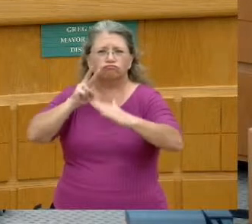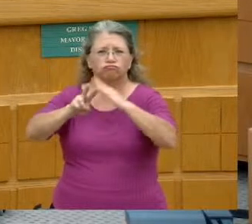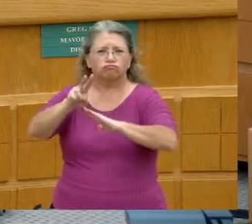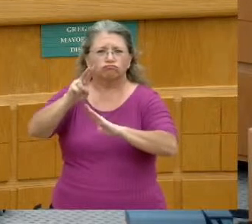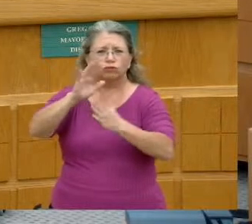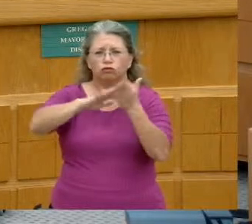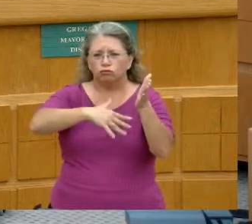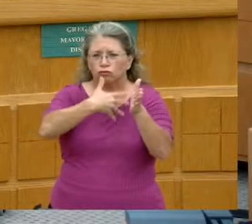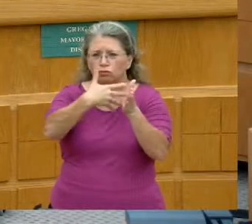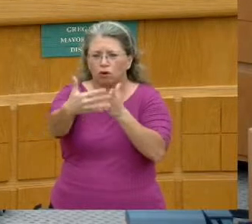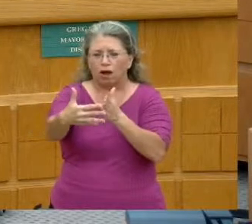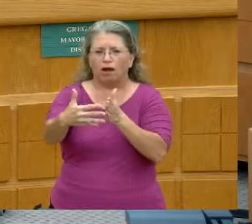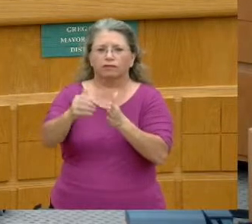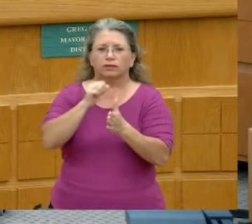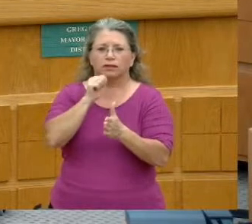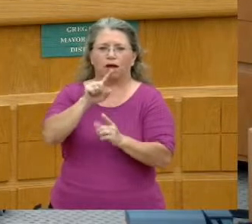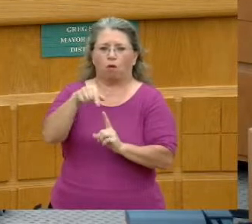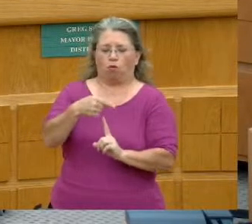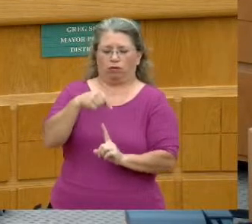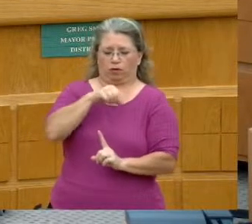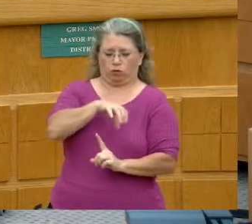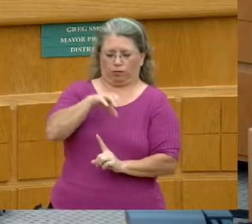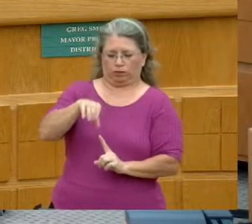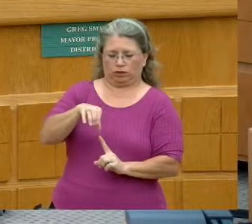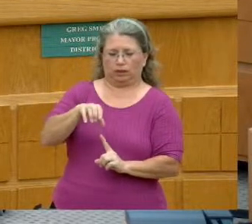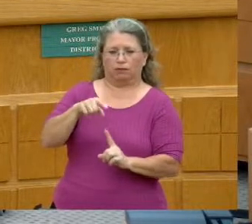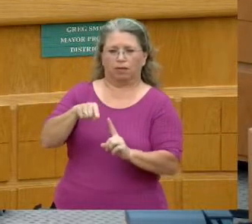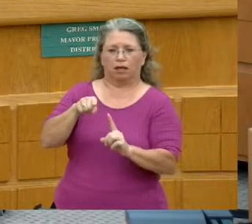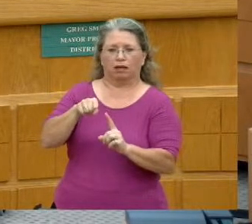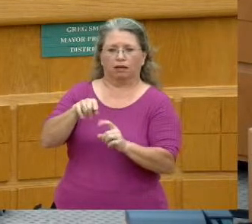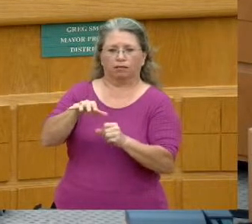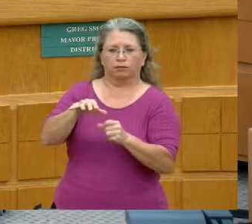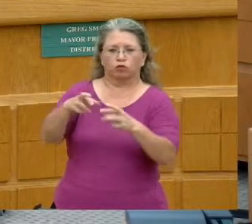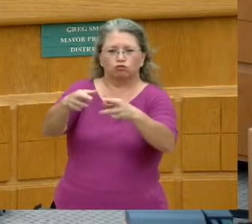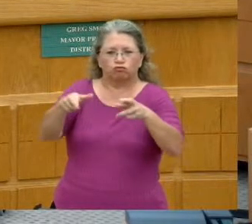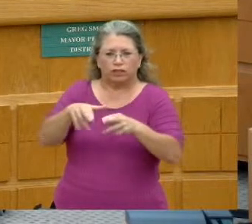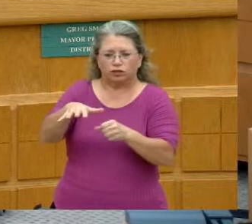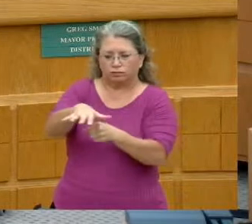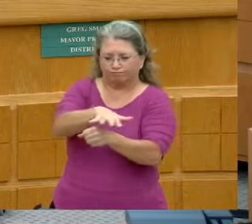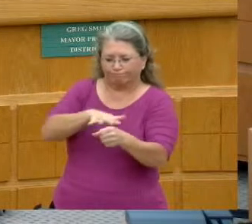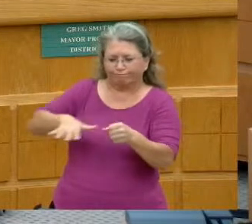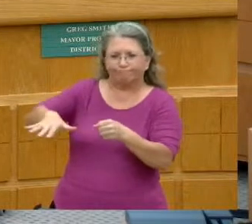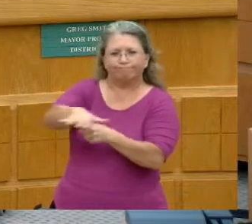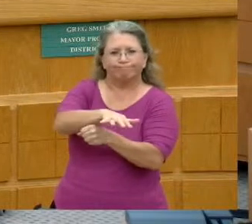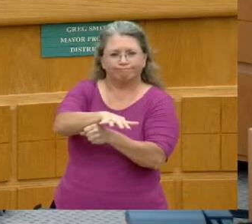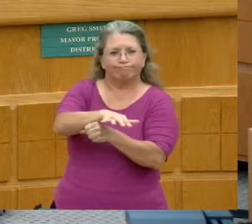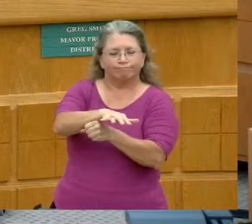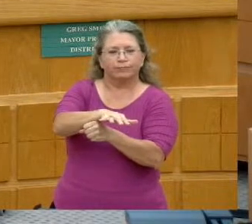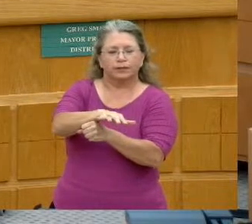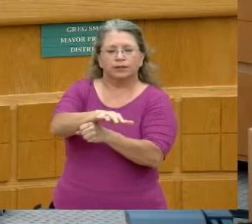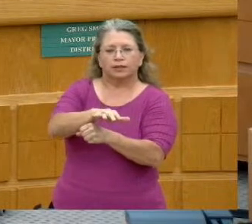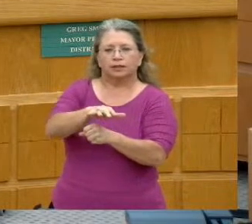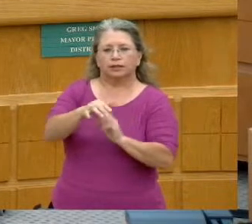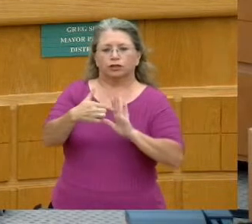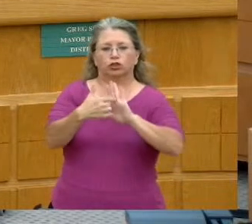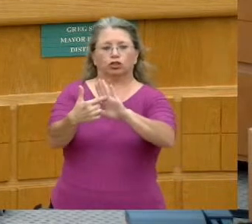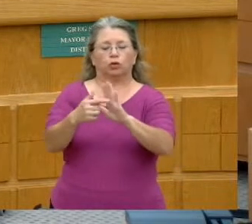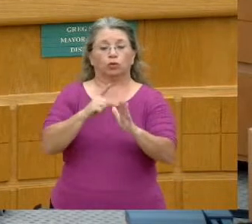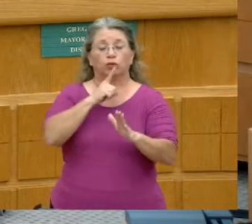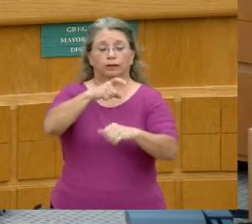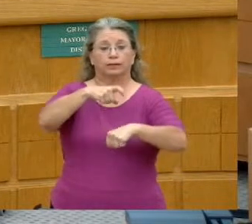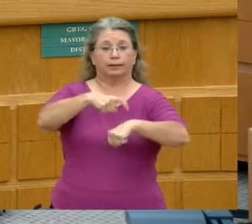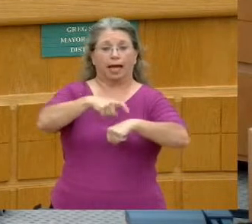so it's helping the entire region in terms of forecasting. They're showing projections, but they're also showing real-time